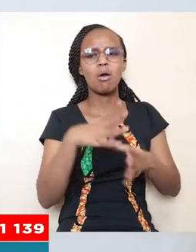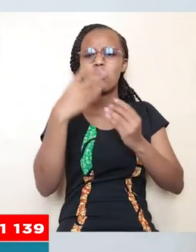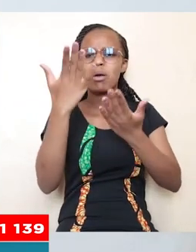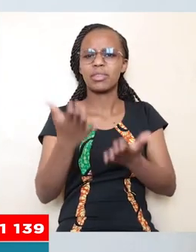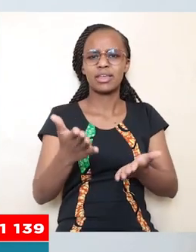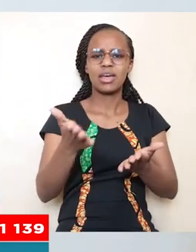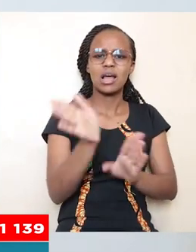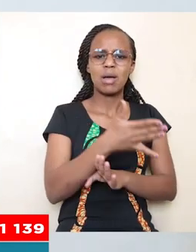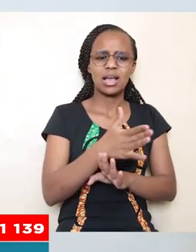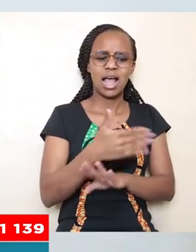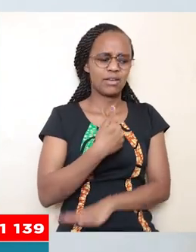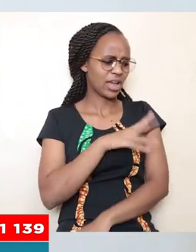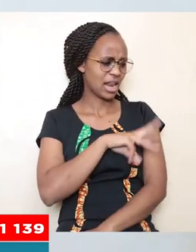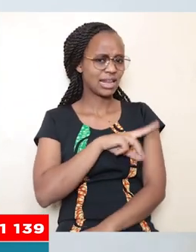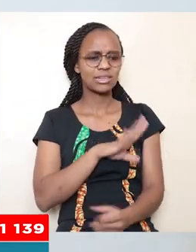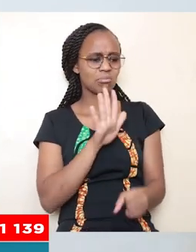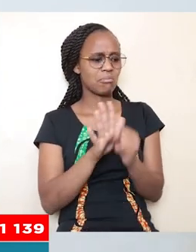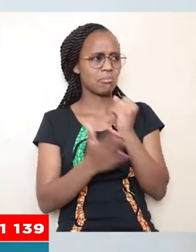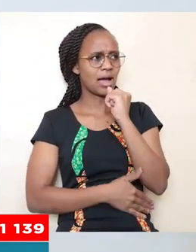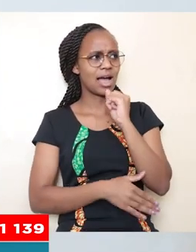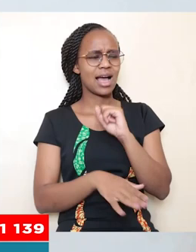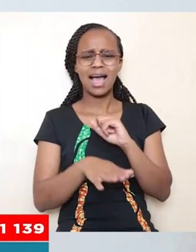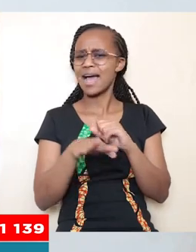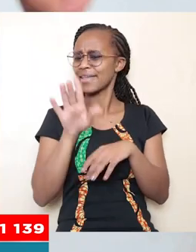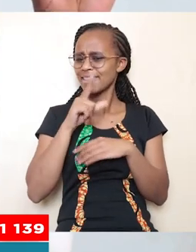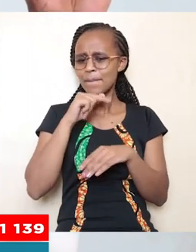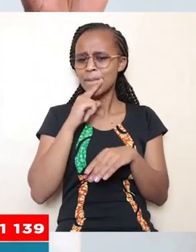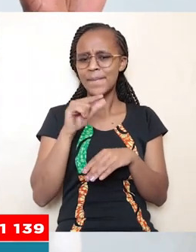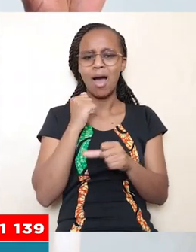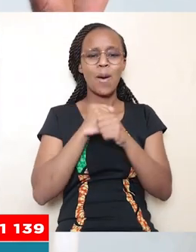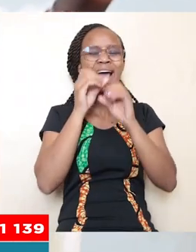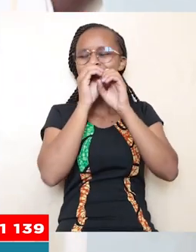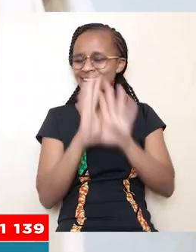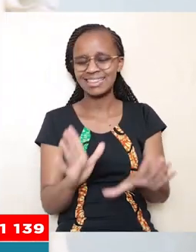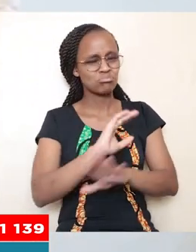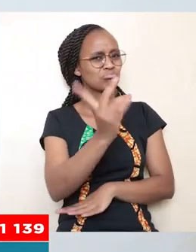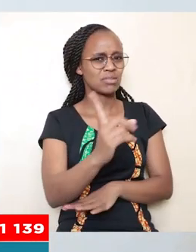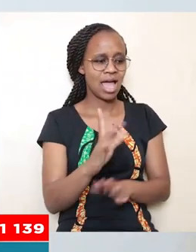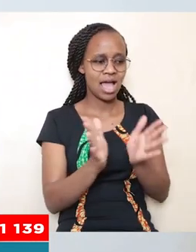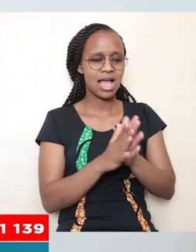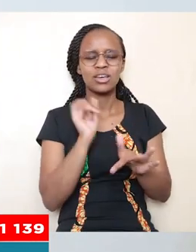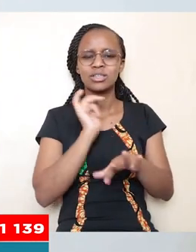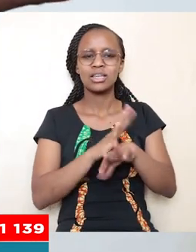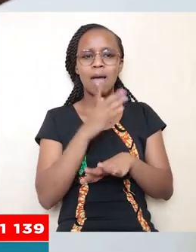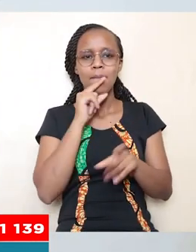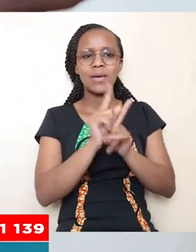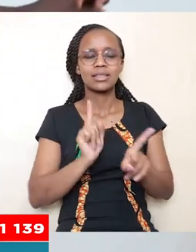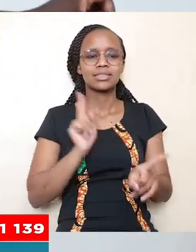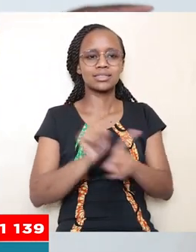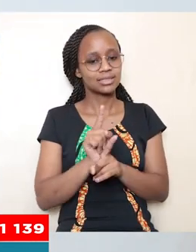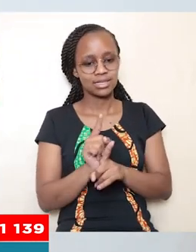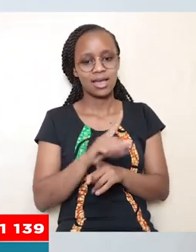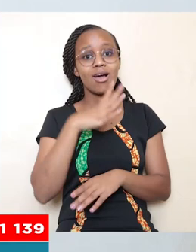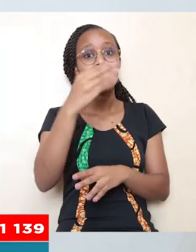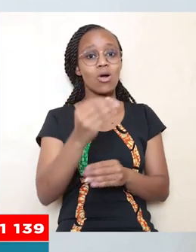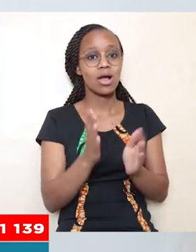go there, you go back with an attitude. The guy has done nothing wrong. Only that you have been sent by your brothers and sisters